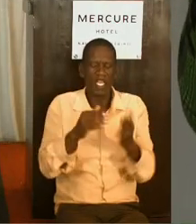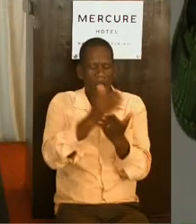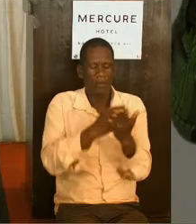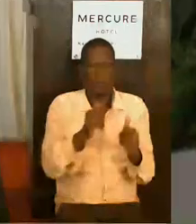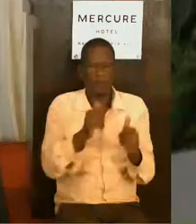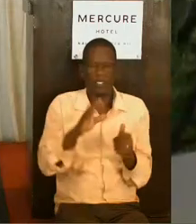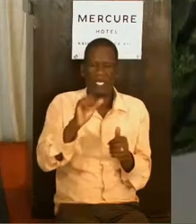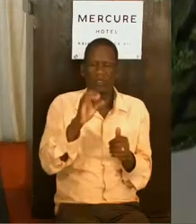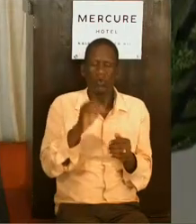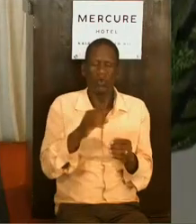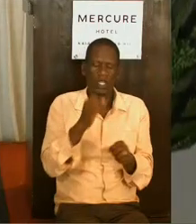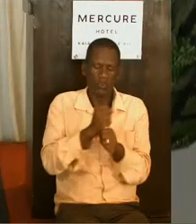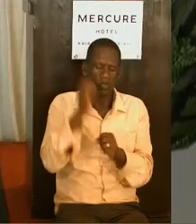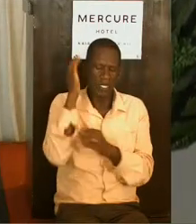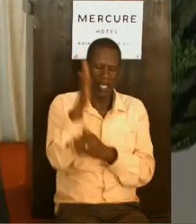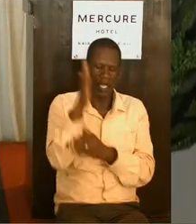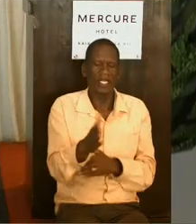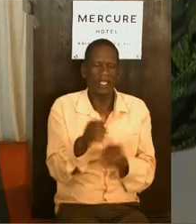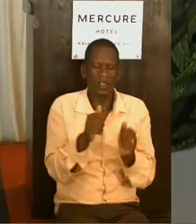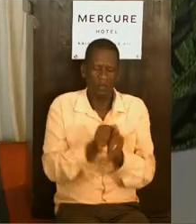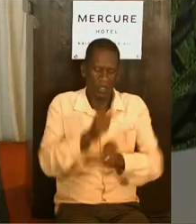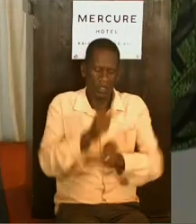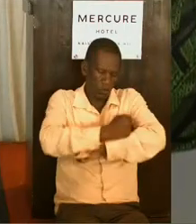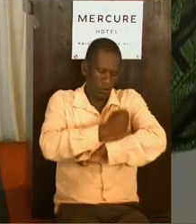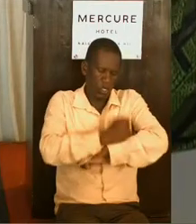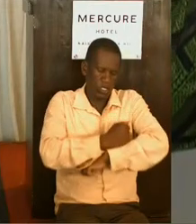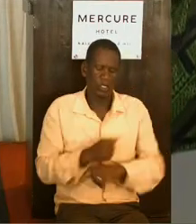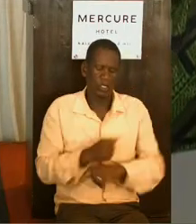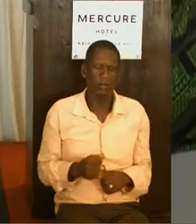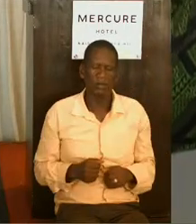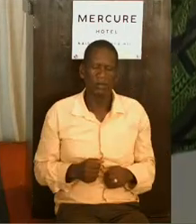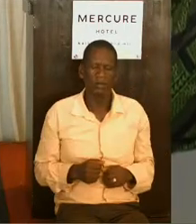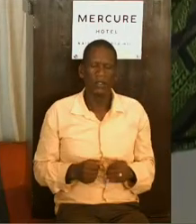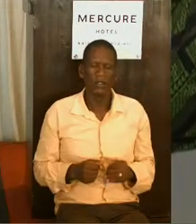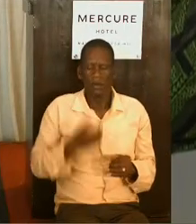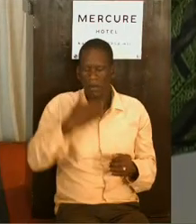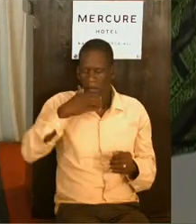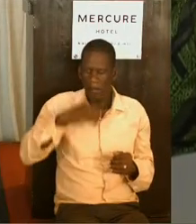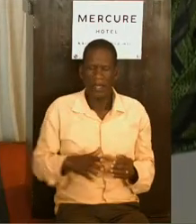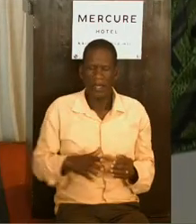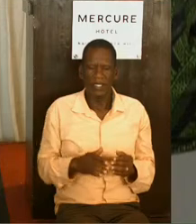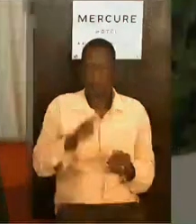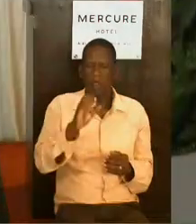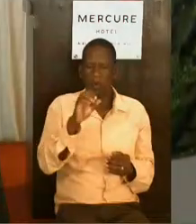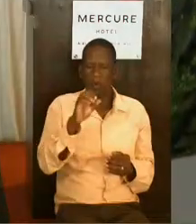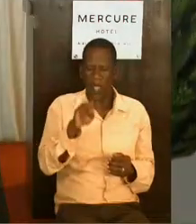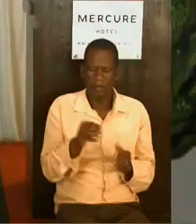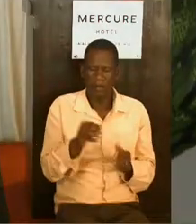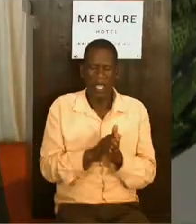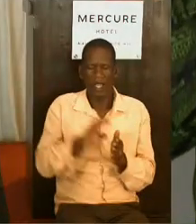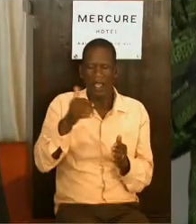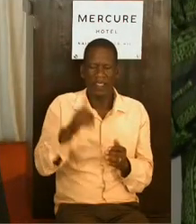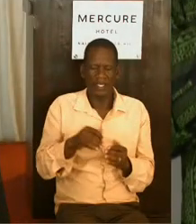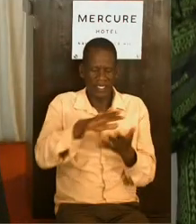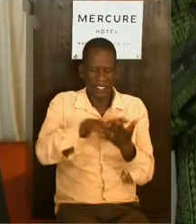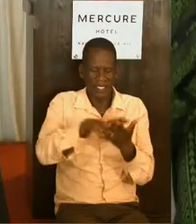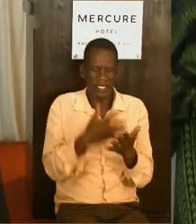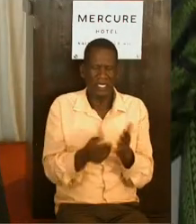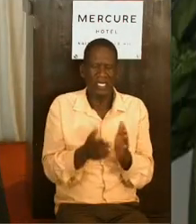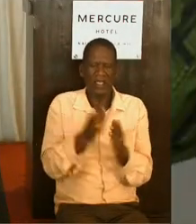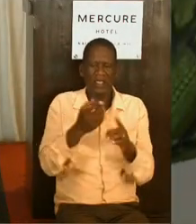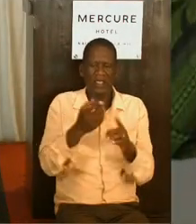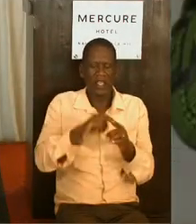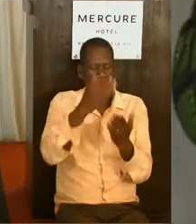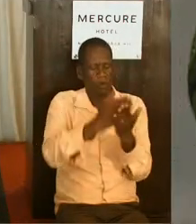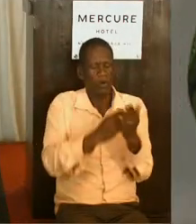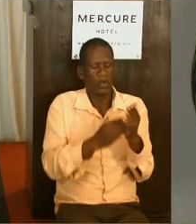CSO can do directly with the schools parents boms and other structures and then